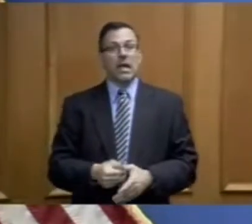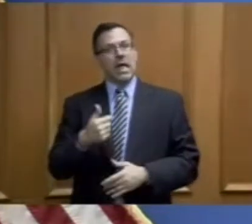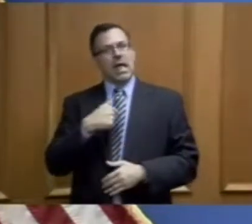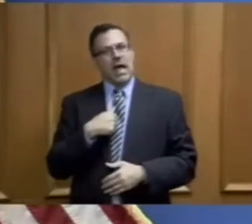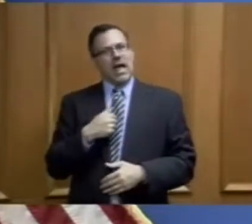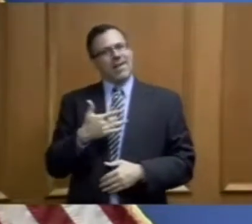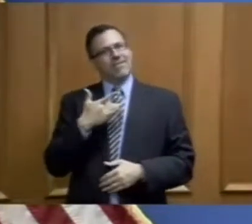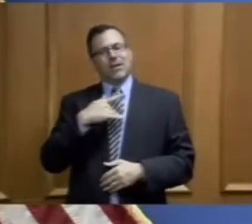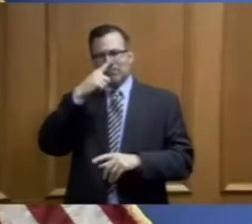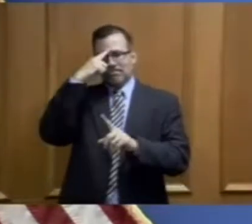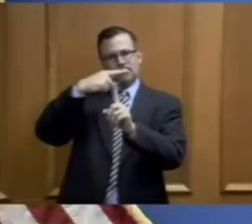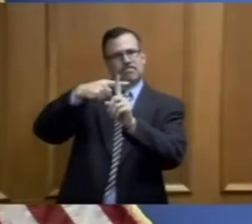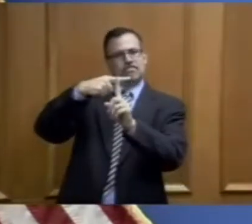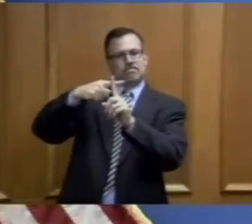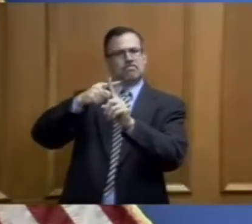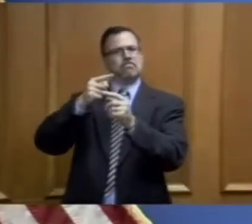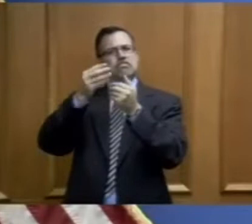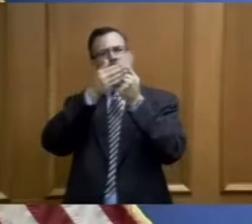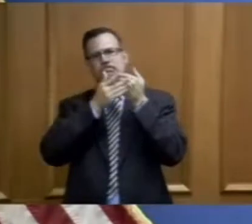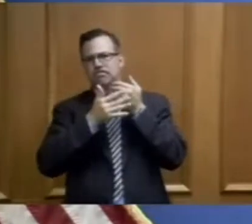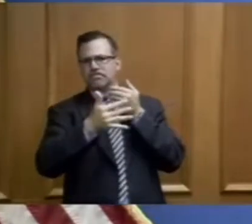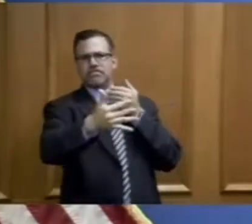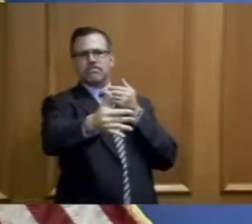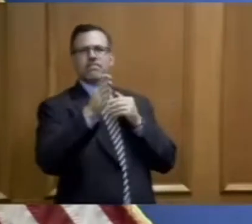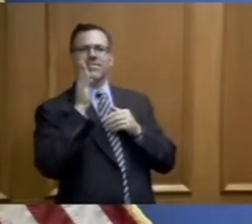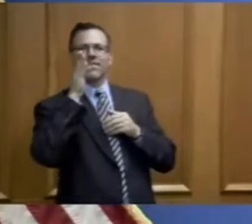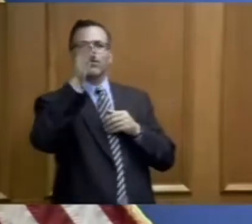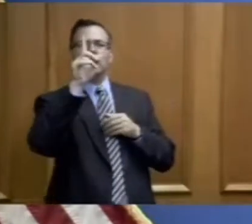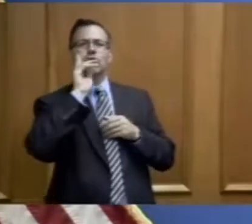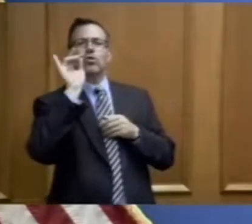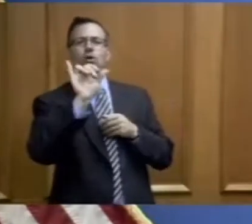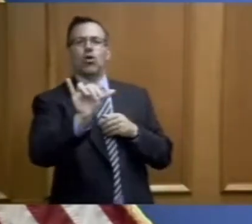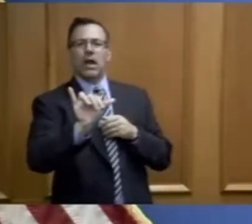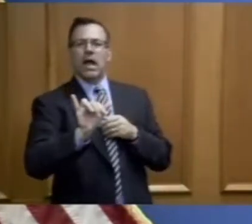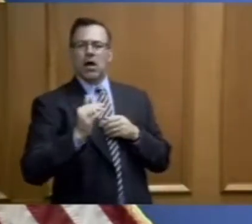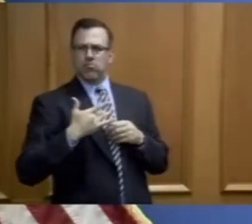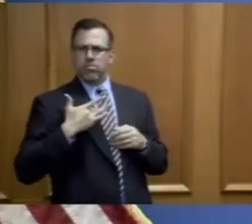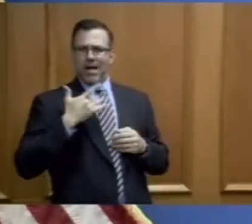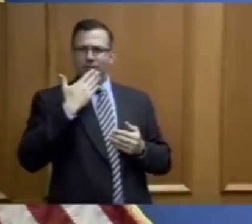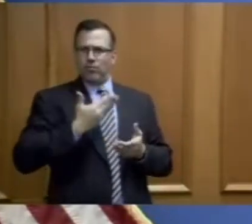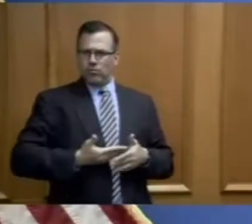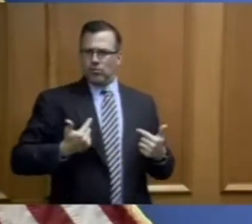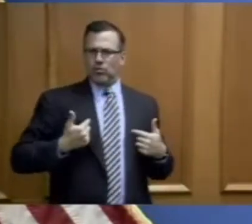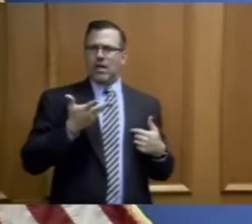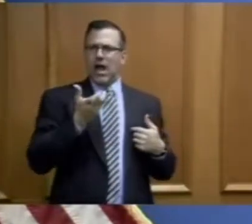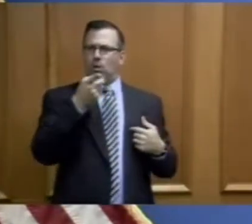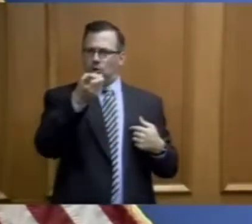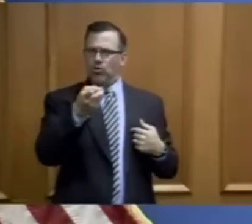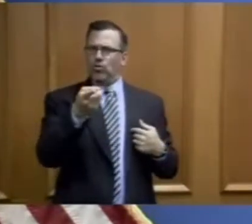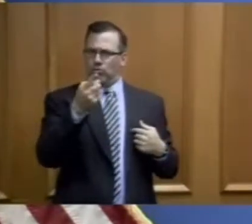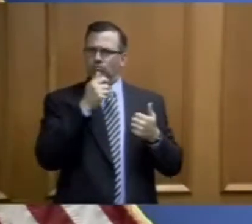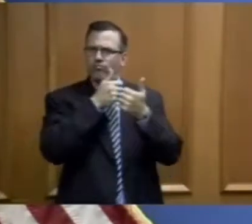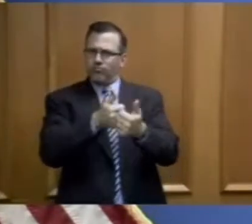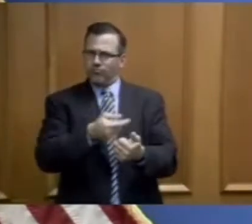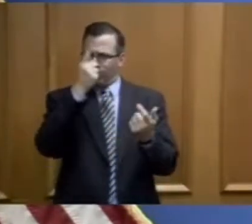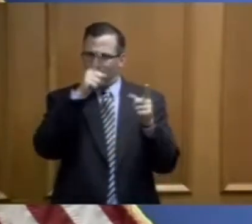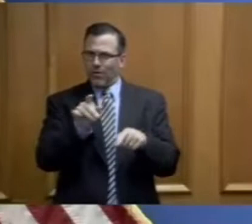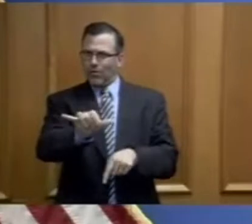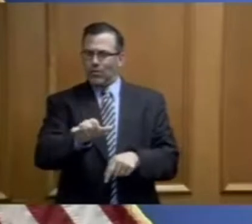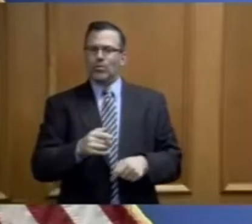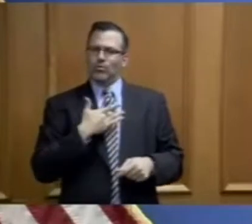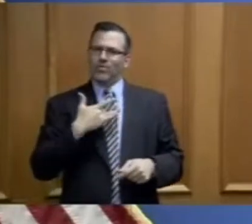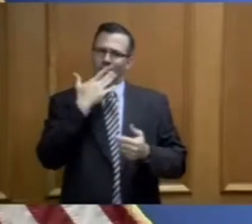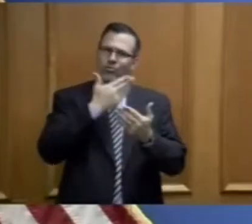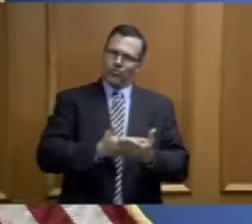for Tennessee. I want Tennessee consumers to be confident as well. The Tennessee Pledge will allow us to do that, but most